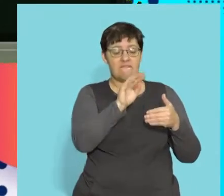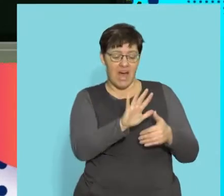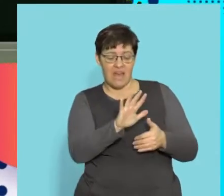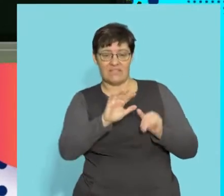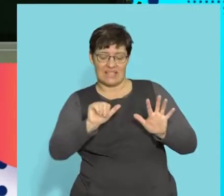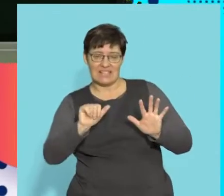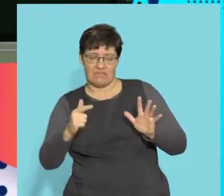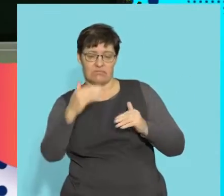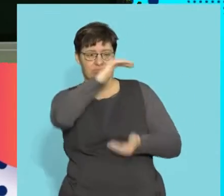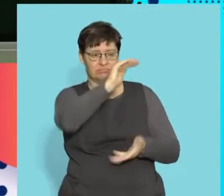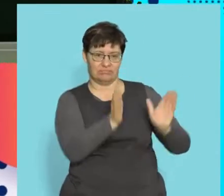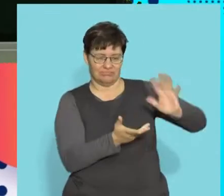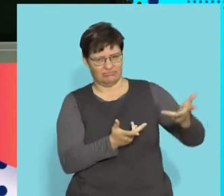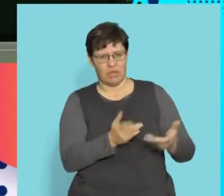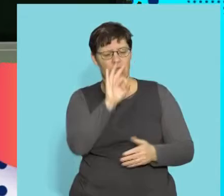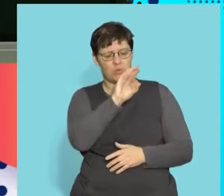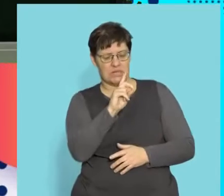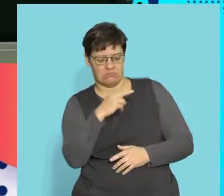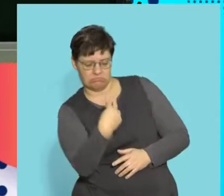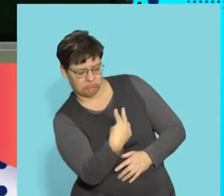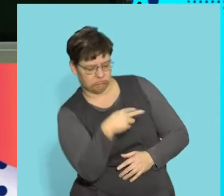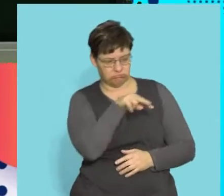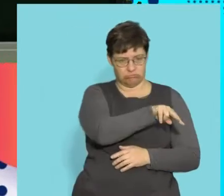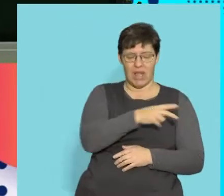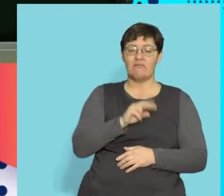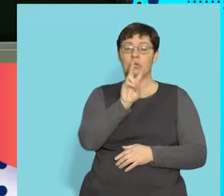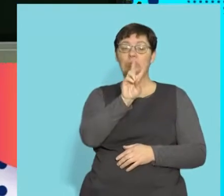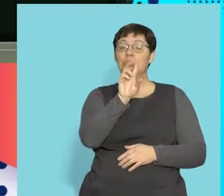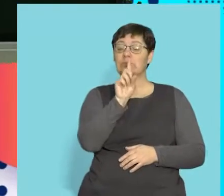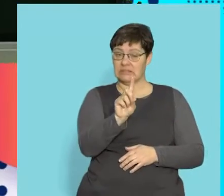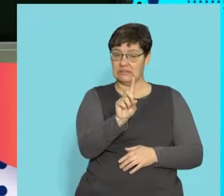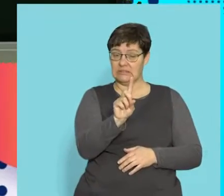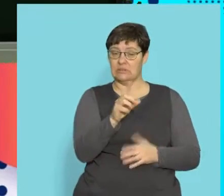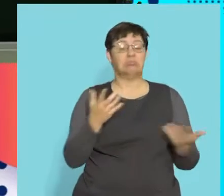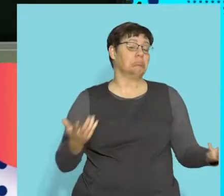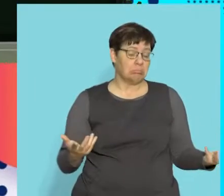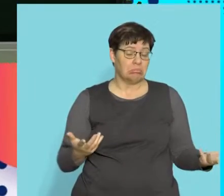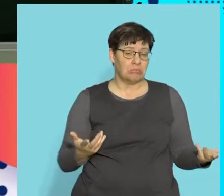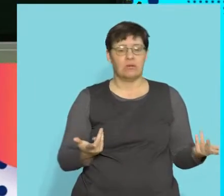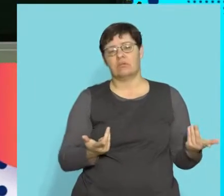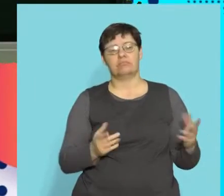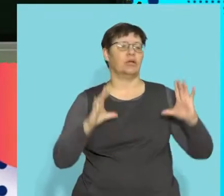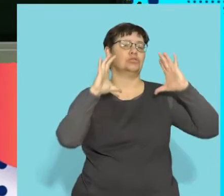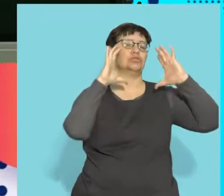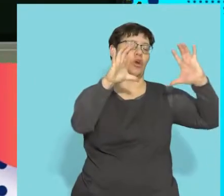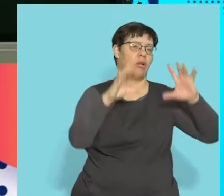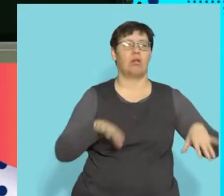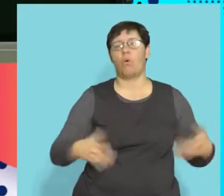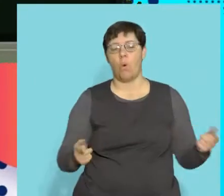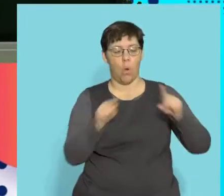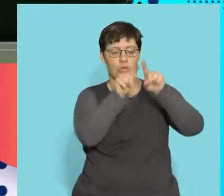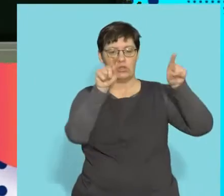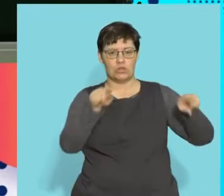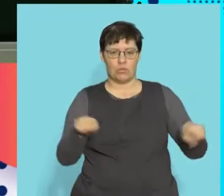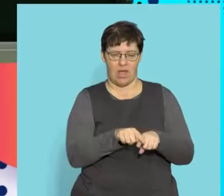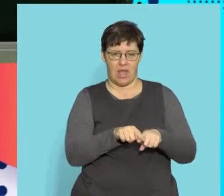three-dimensional shape. We know that we get two-dimensional shapes, which is essentially if I were to draw a circle or a square on a